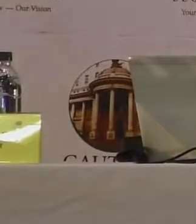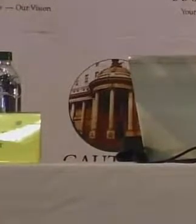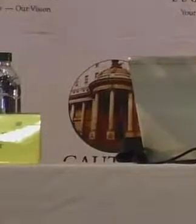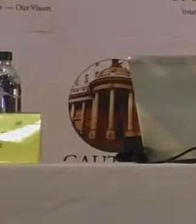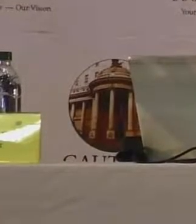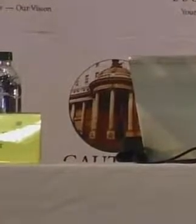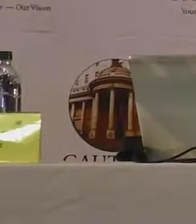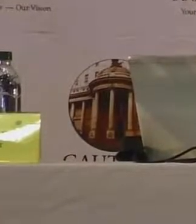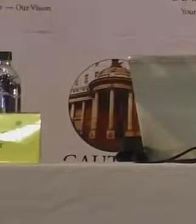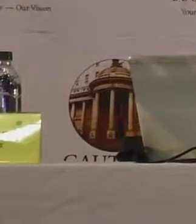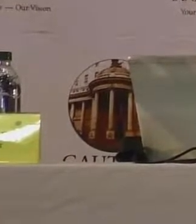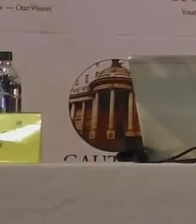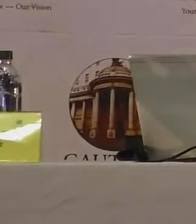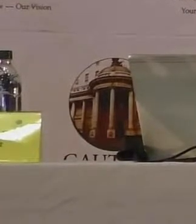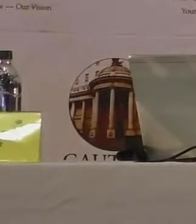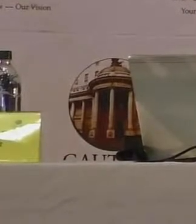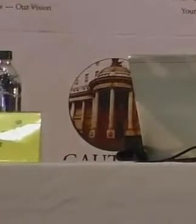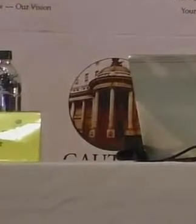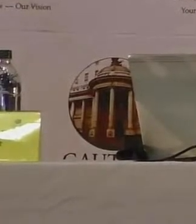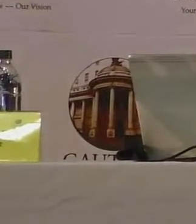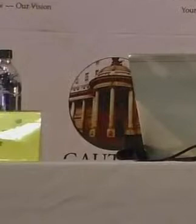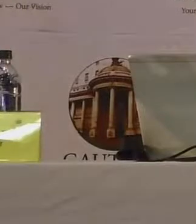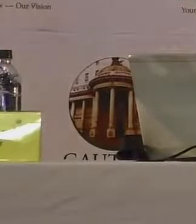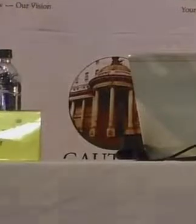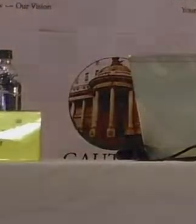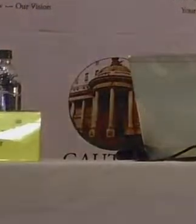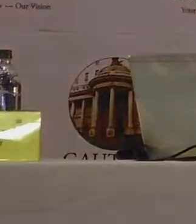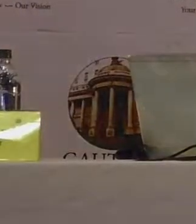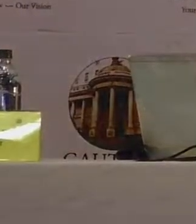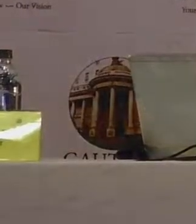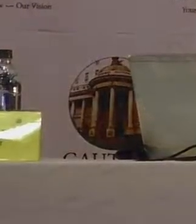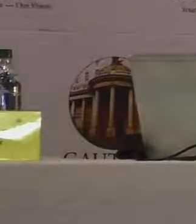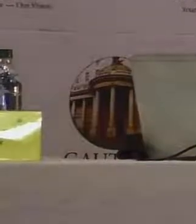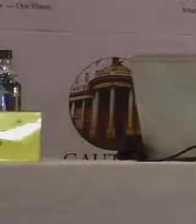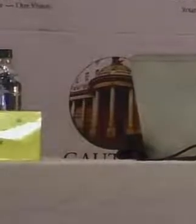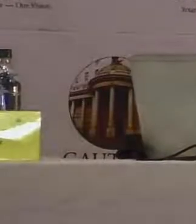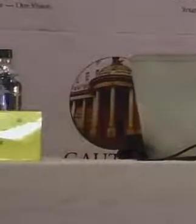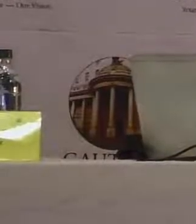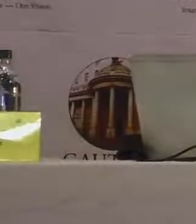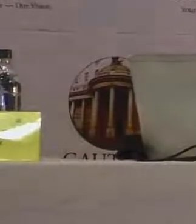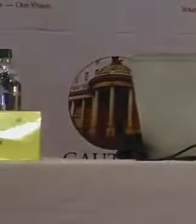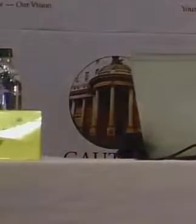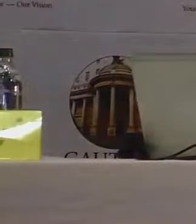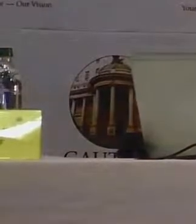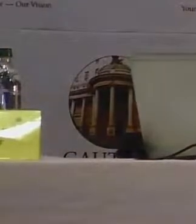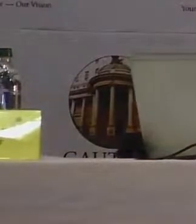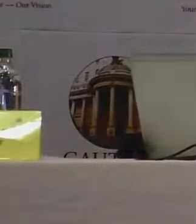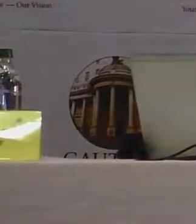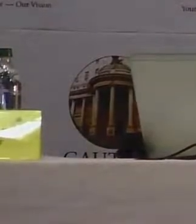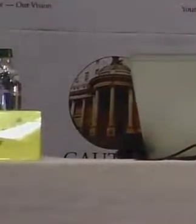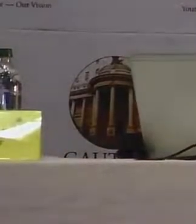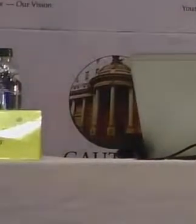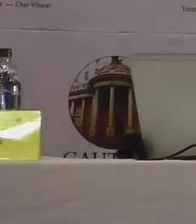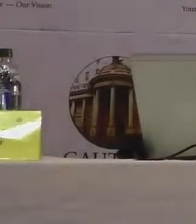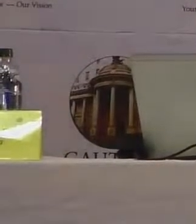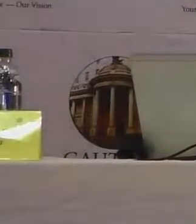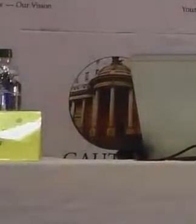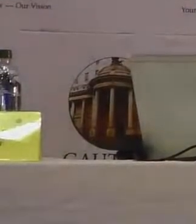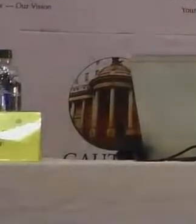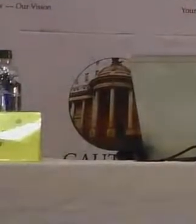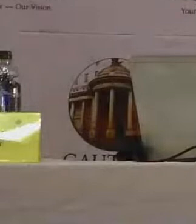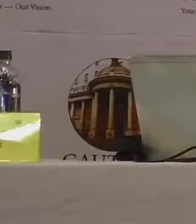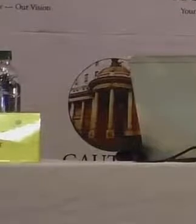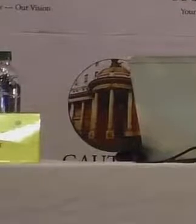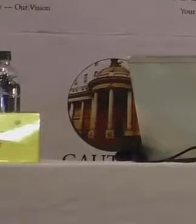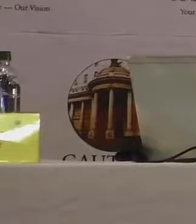Vereeniging Intermodal facility, the Vereeniging taxi rank, which is one of the projects that has not been completed and is here